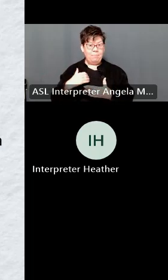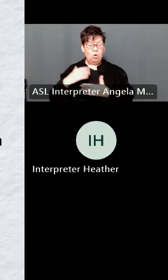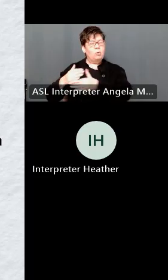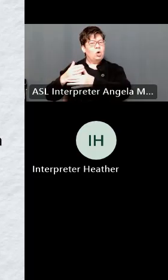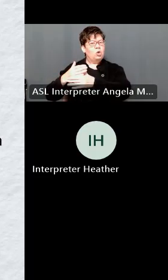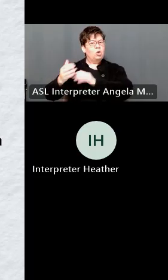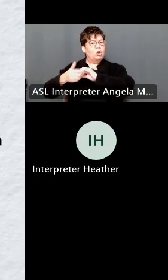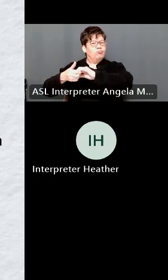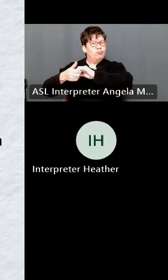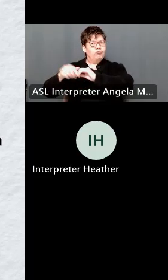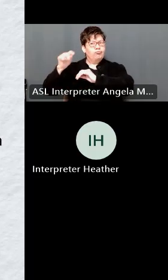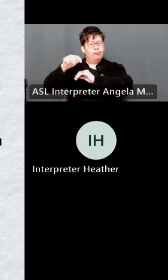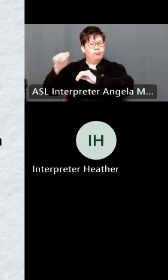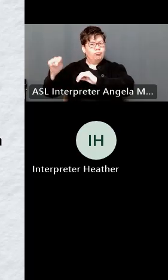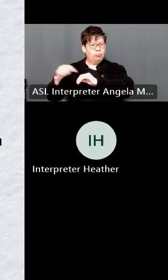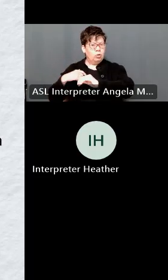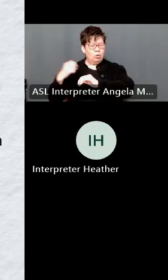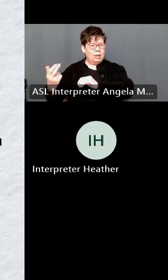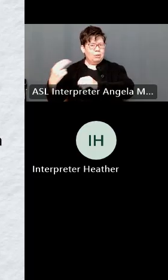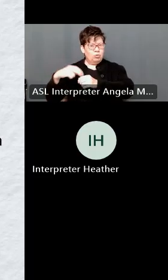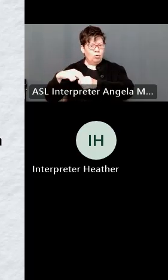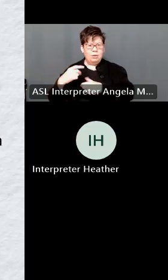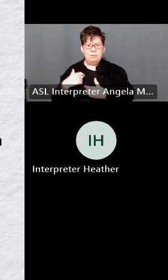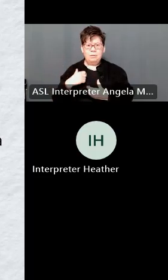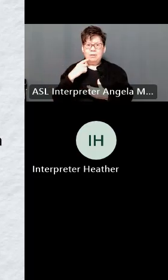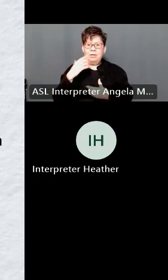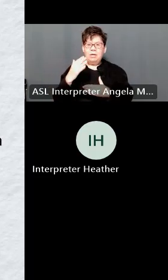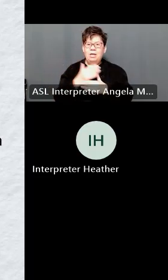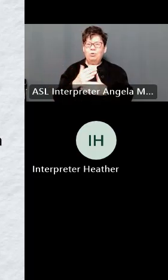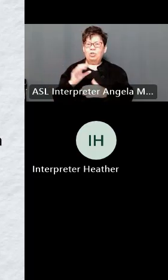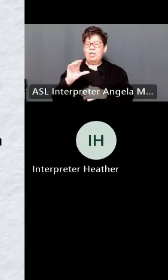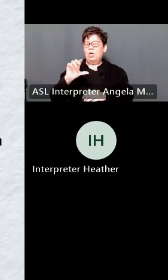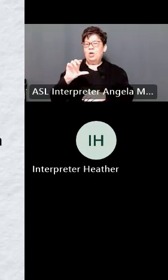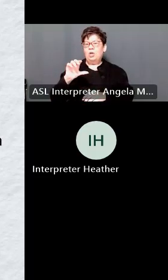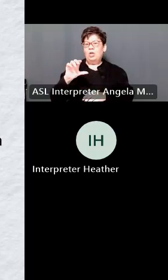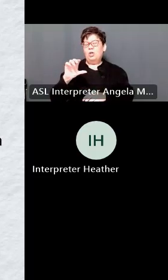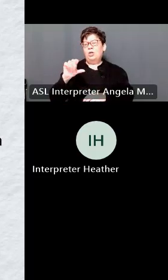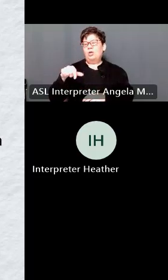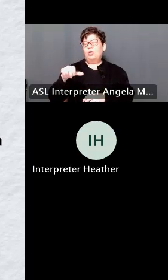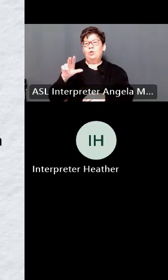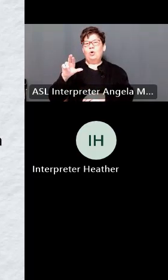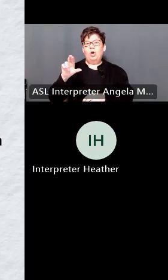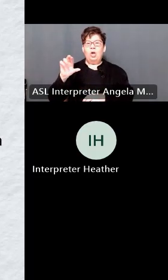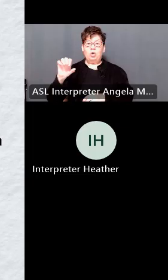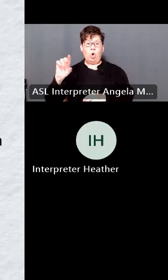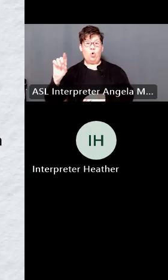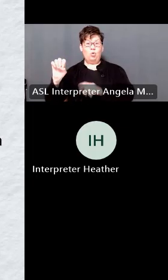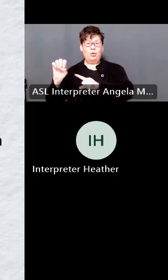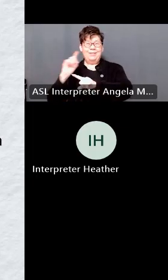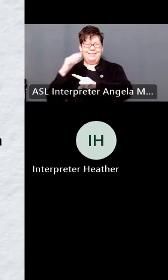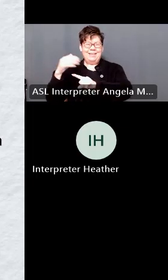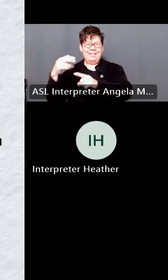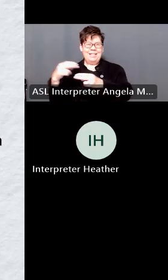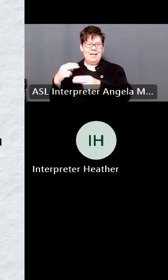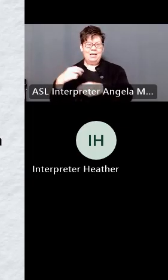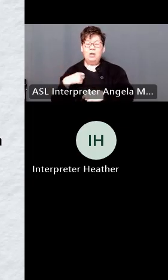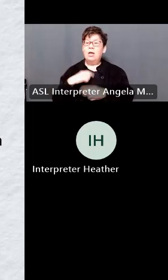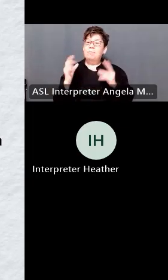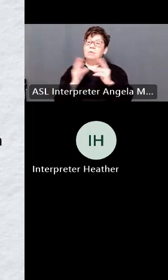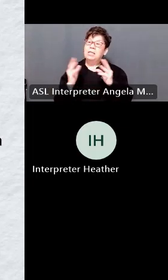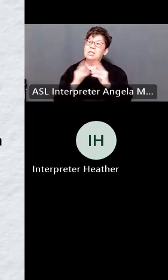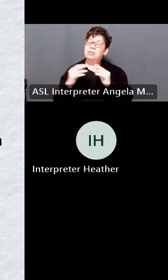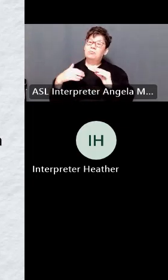partnership. Please feel free to join us. I will share a QR code in the next slide. You can join our coalition. We have coalition meetings where we come